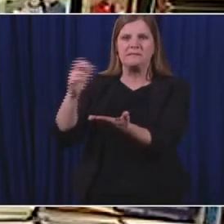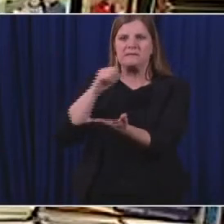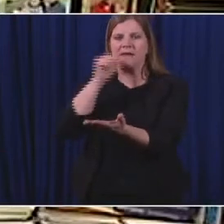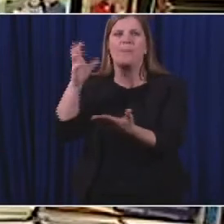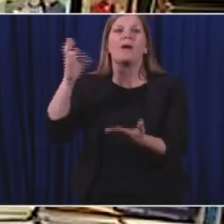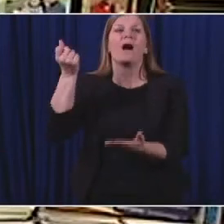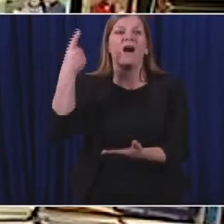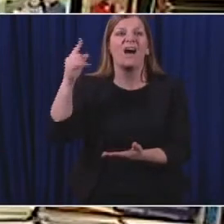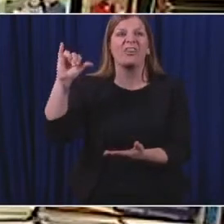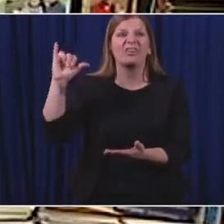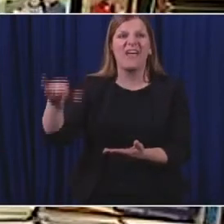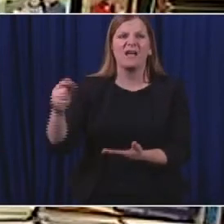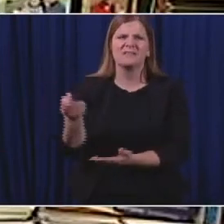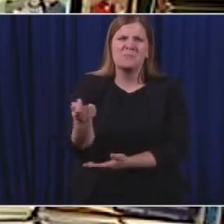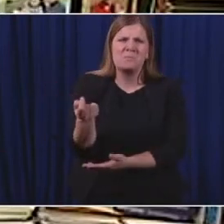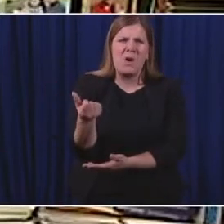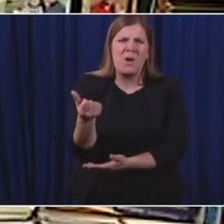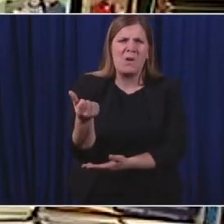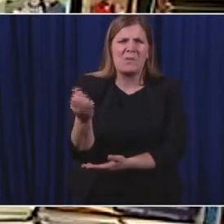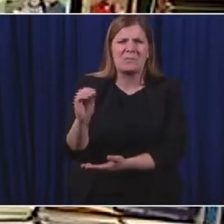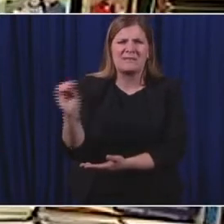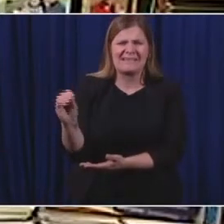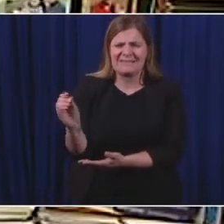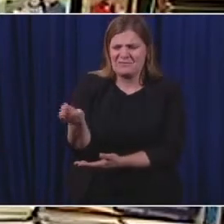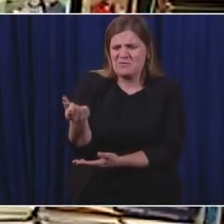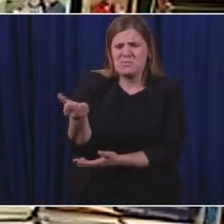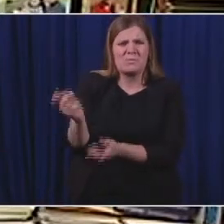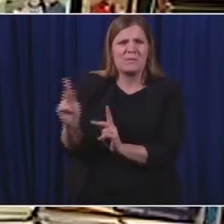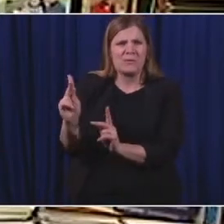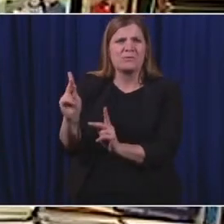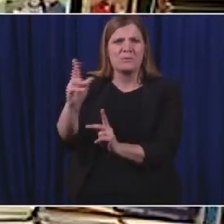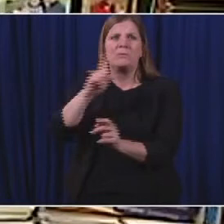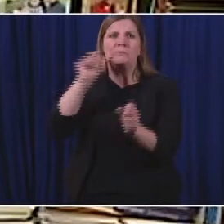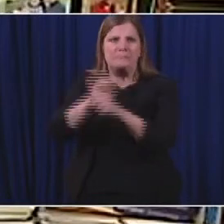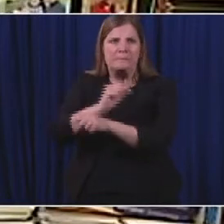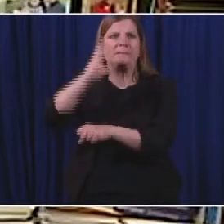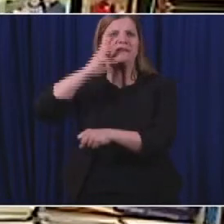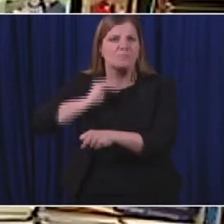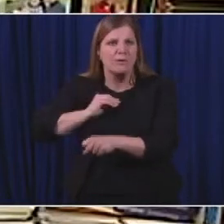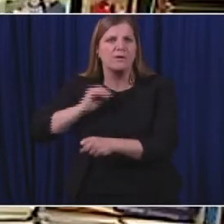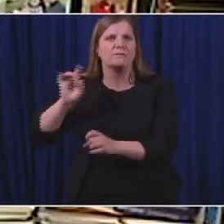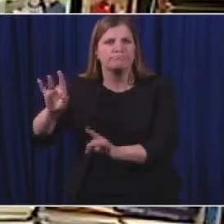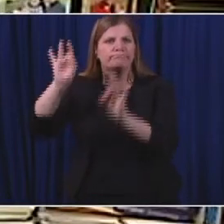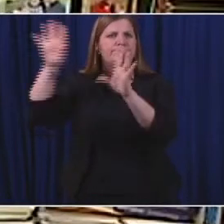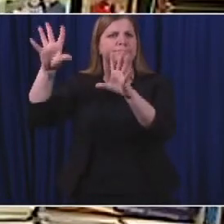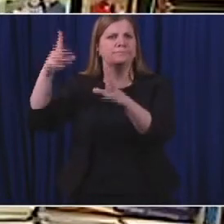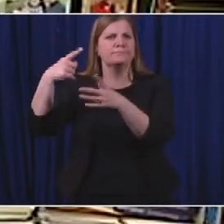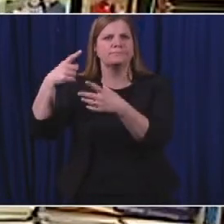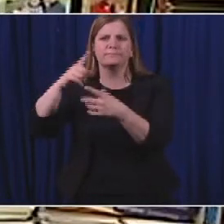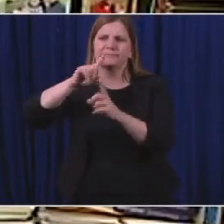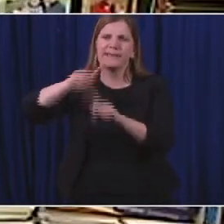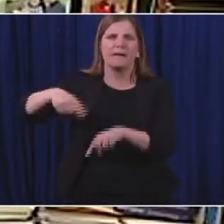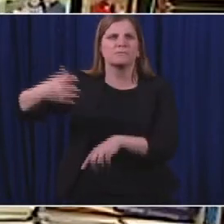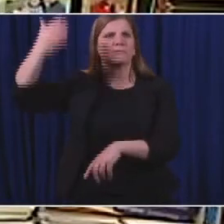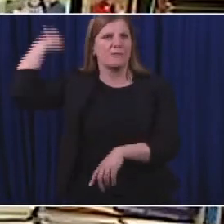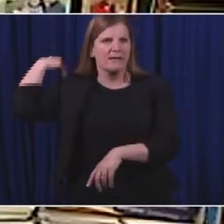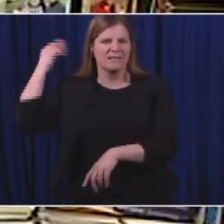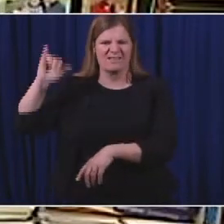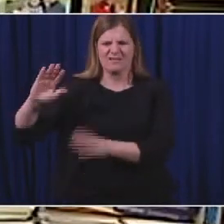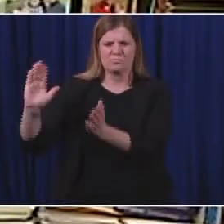of the population that have a known pre-existing allergic reaction or response. At this